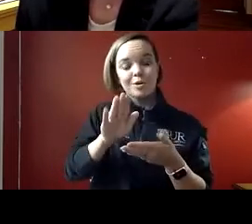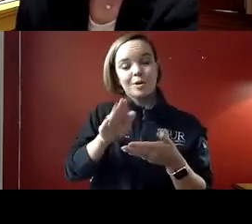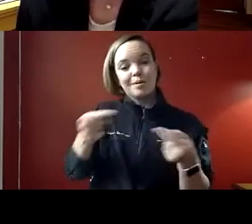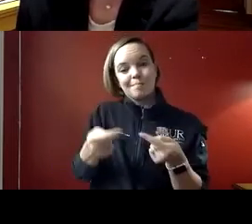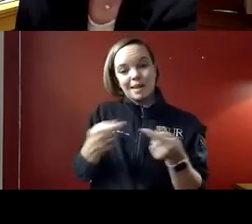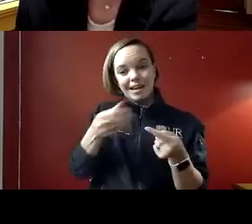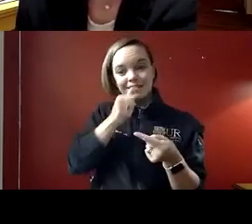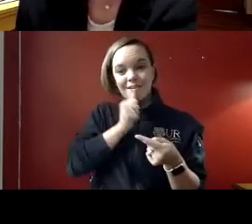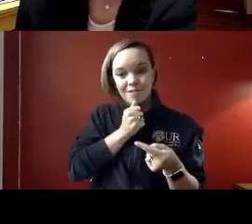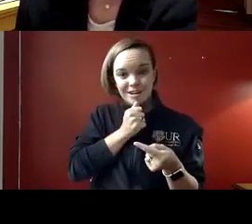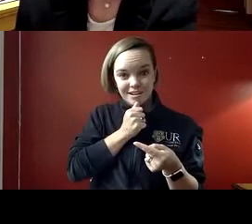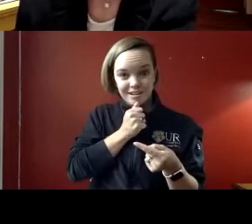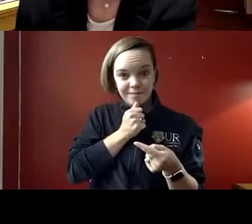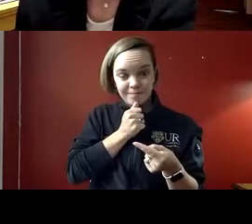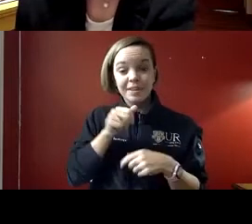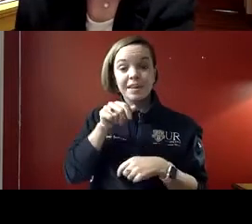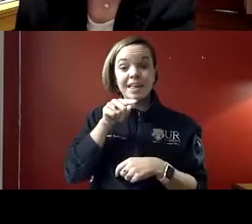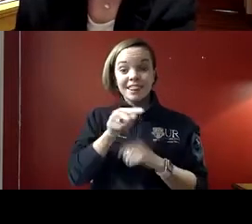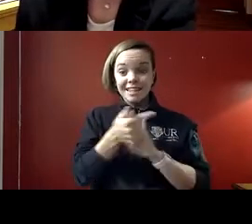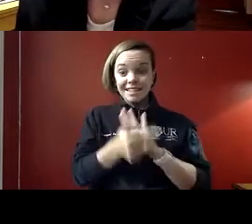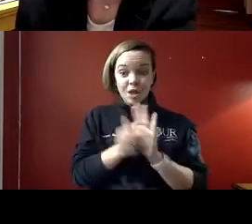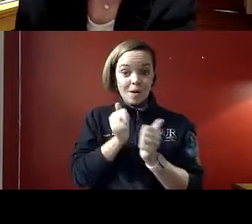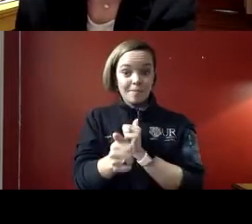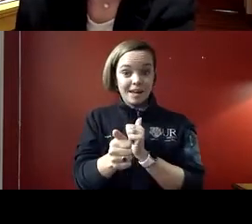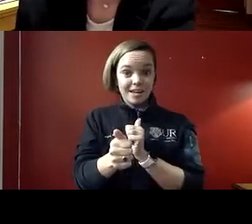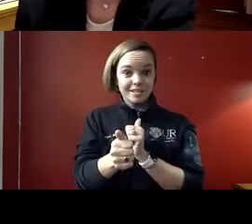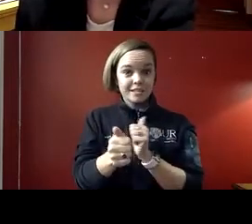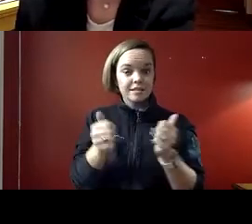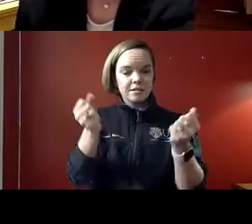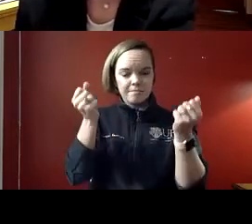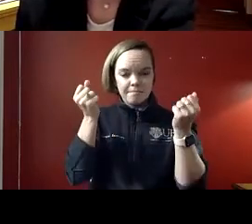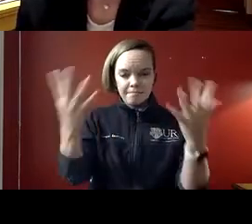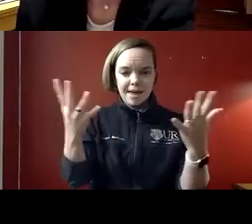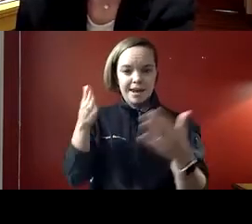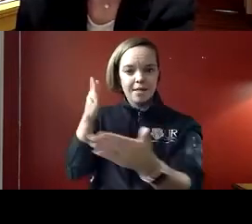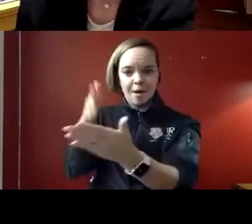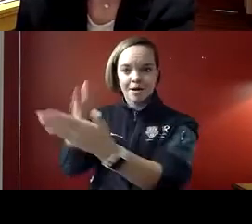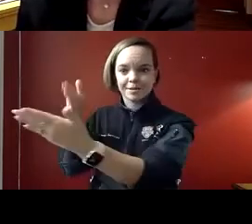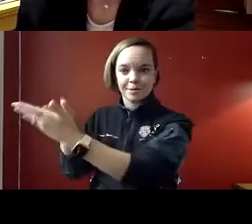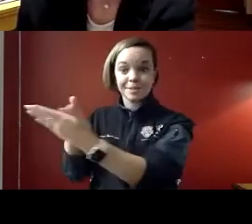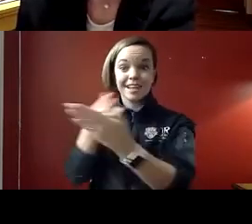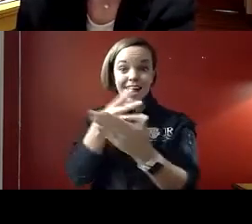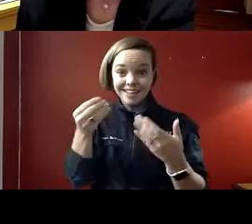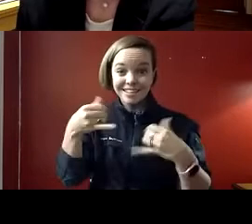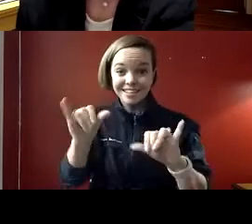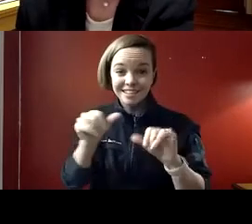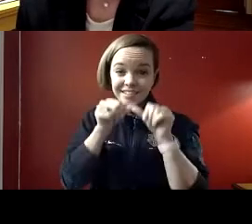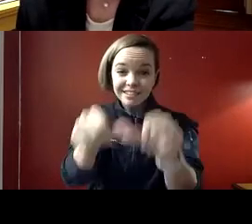And after this was passed, there were a huge number of lawsuits which continue to this